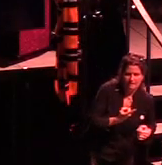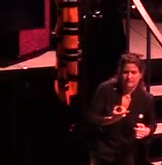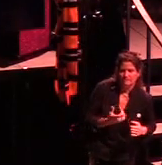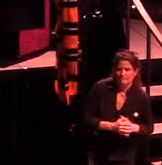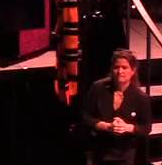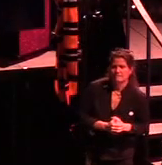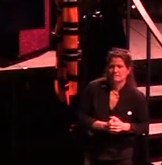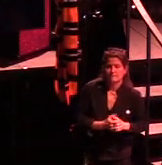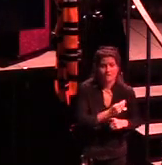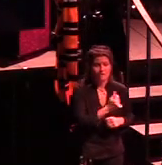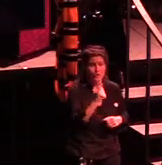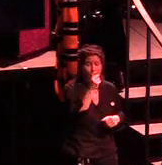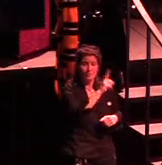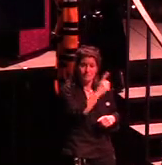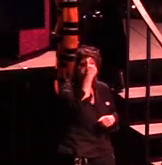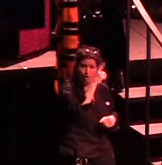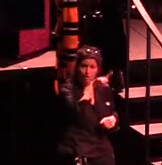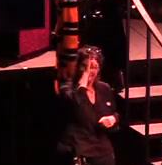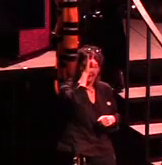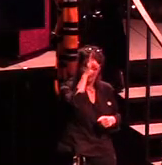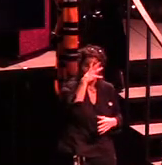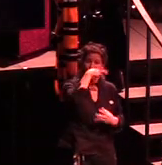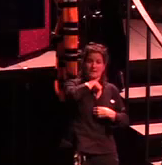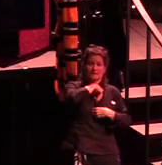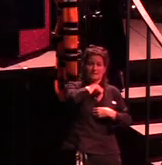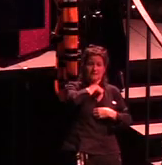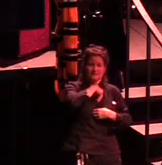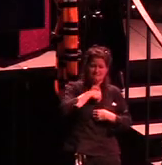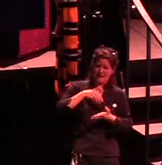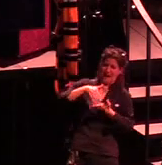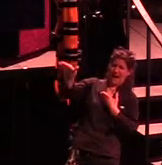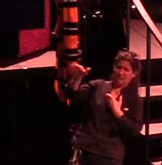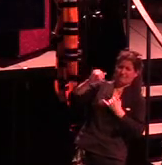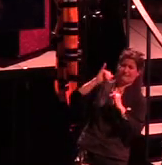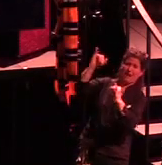few thought I was possessed possessed out foul spirits